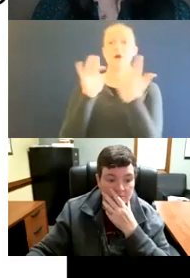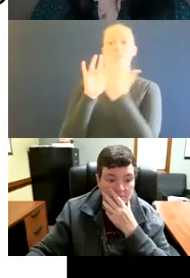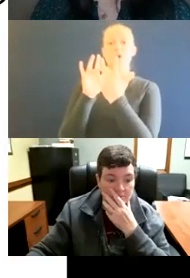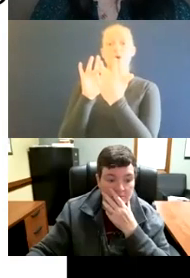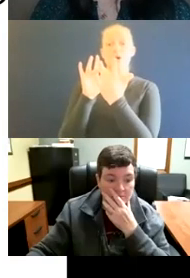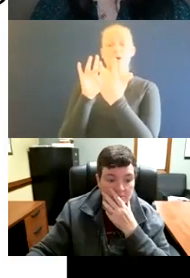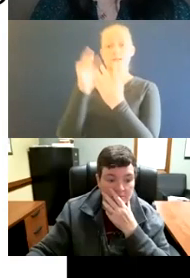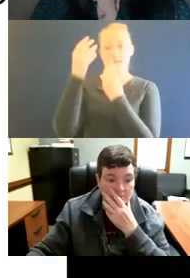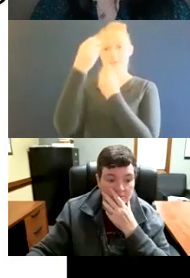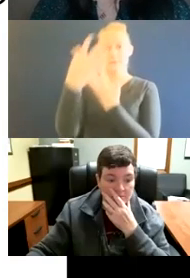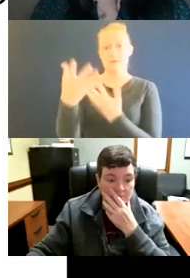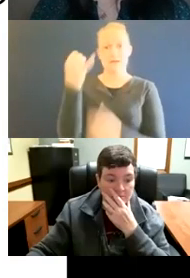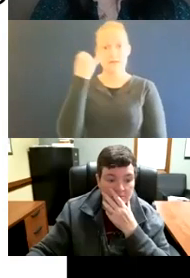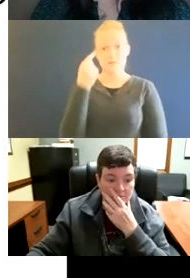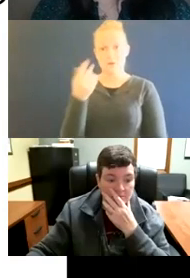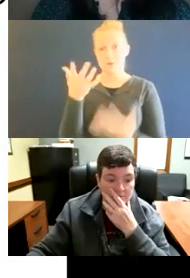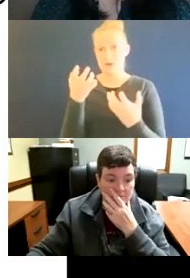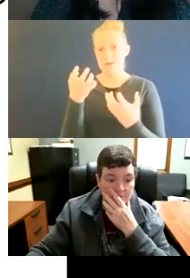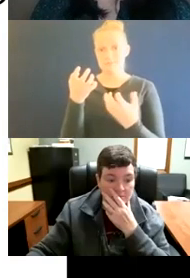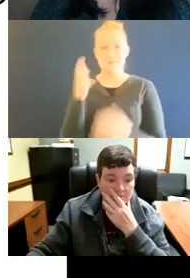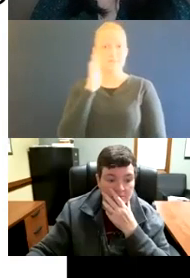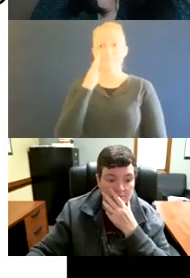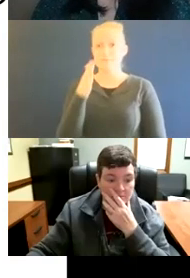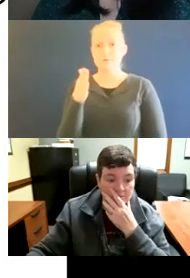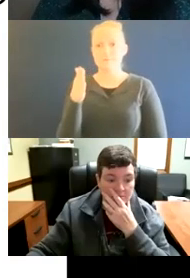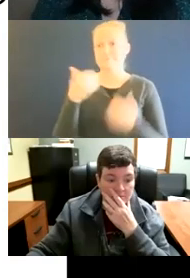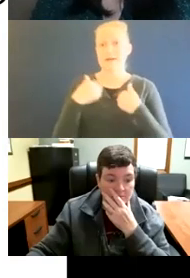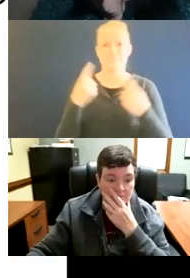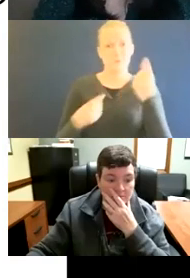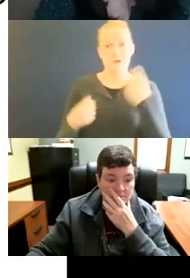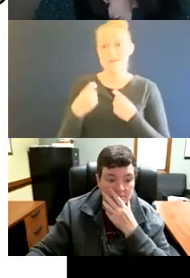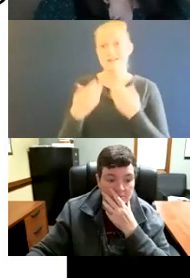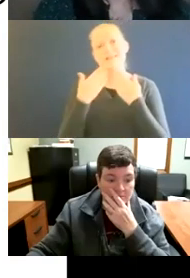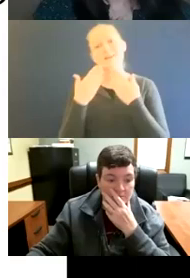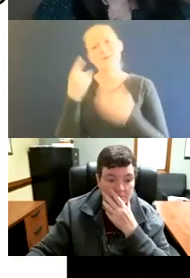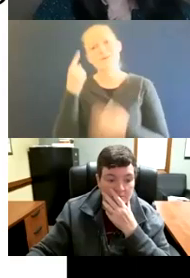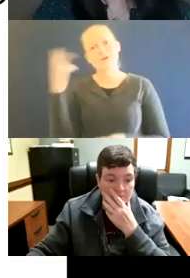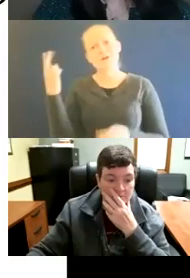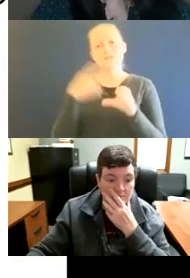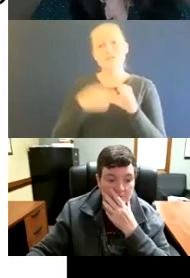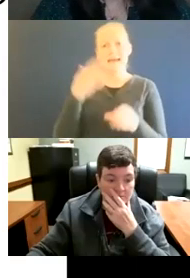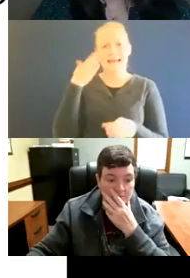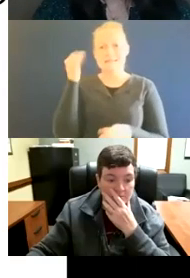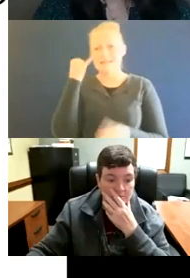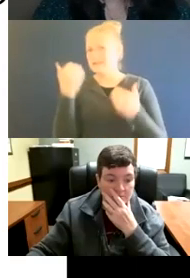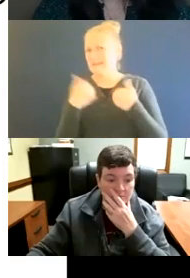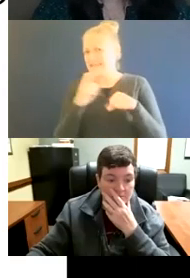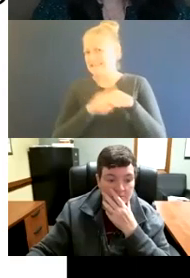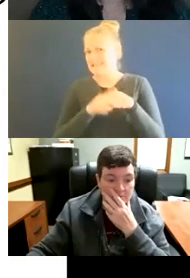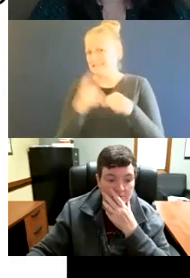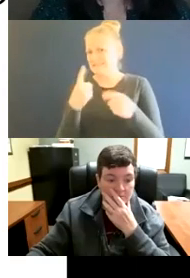information if you want to reach out to us in the future. Thank you for joining us. I don't know if we really have time for questions, if there are any